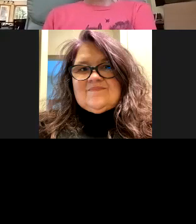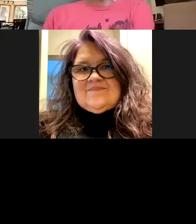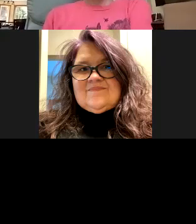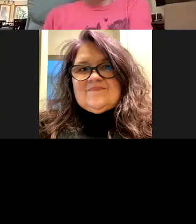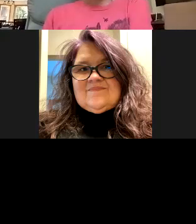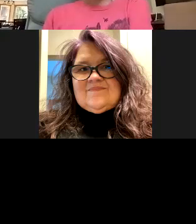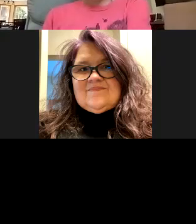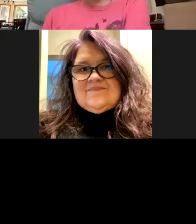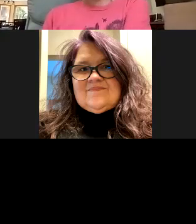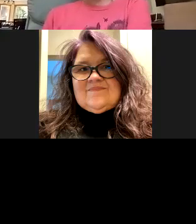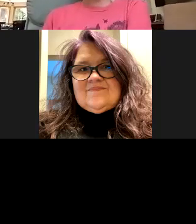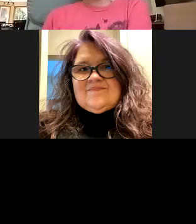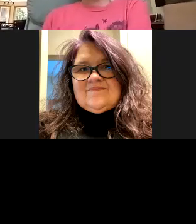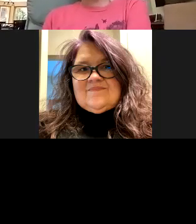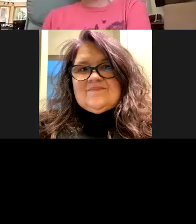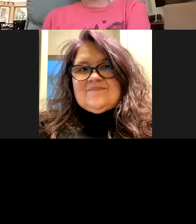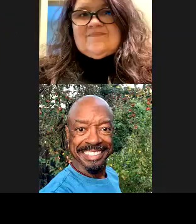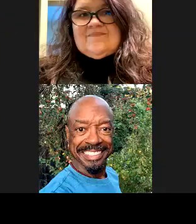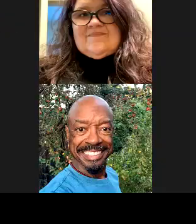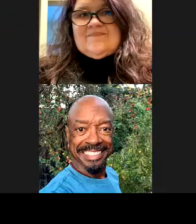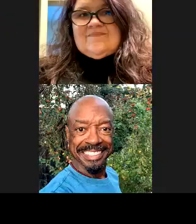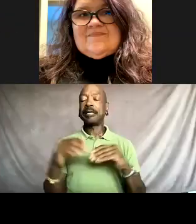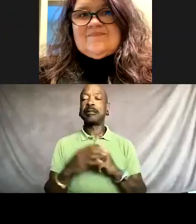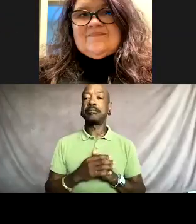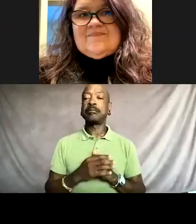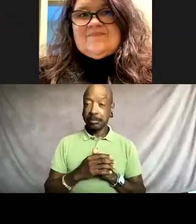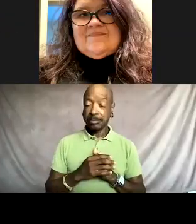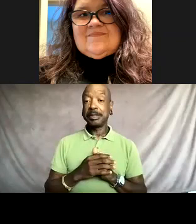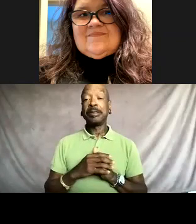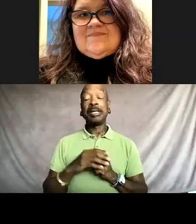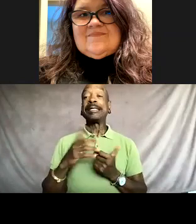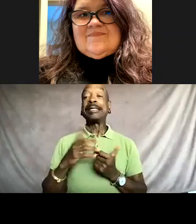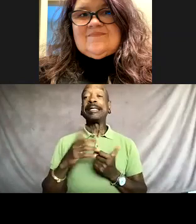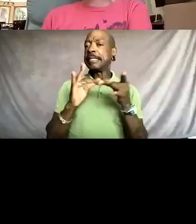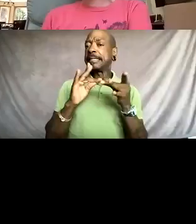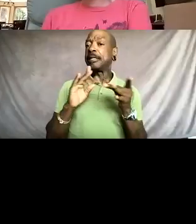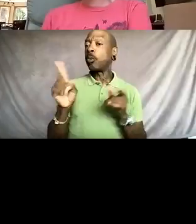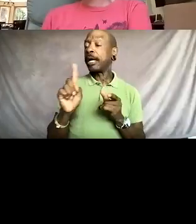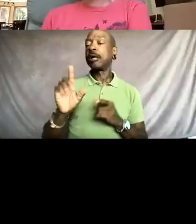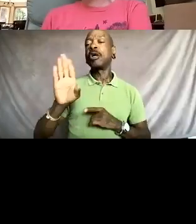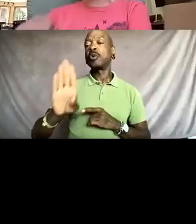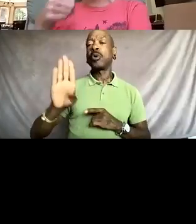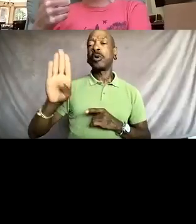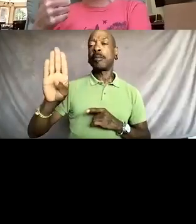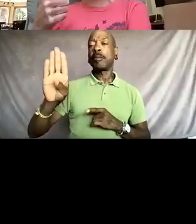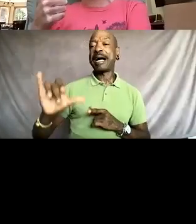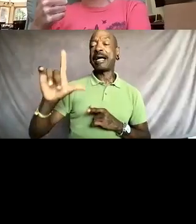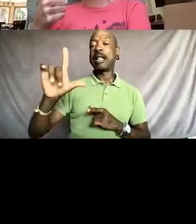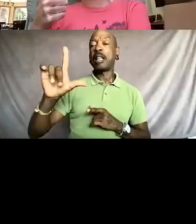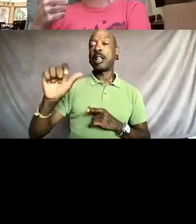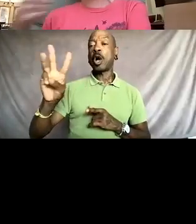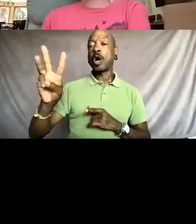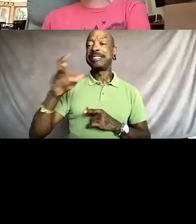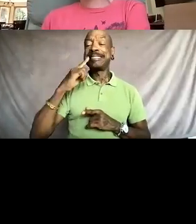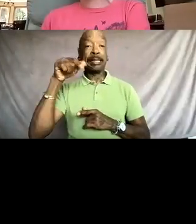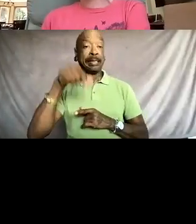One thing is restraints on sale, like say something in your bylaws, in the deed, wherever it may be, that just says this land is not for